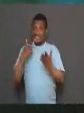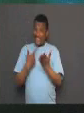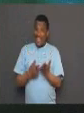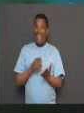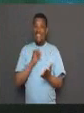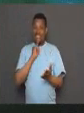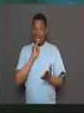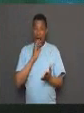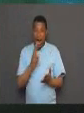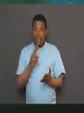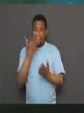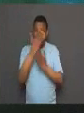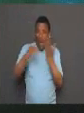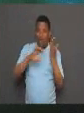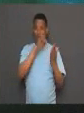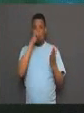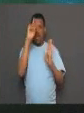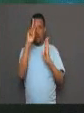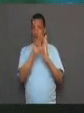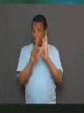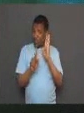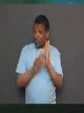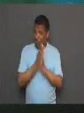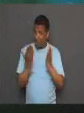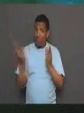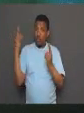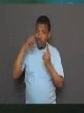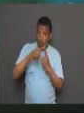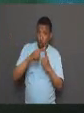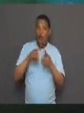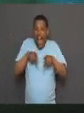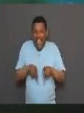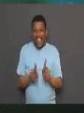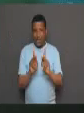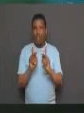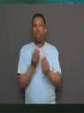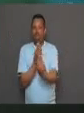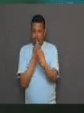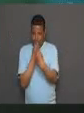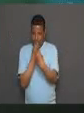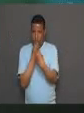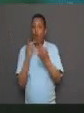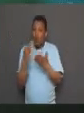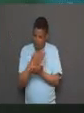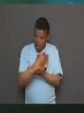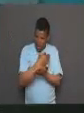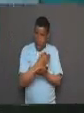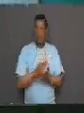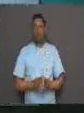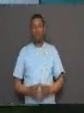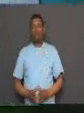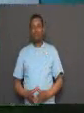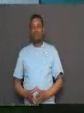These are some of Ethiopia's policies toward agriculture and food production.